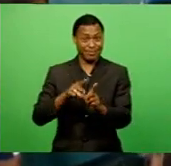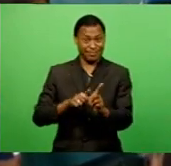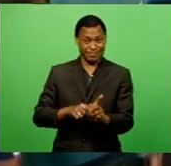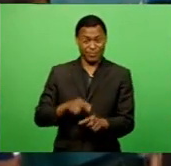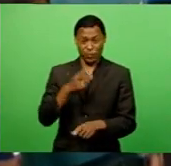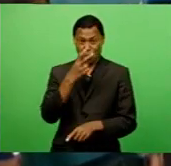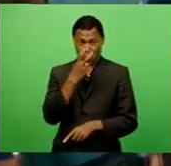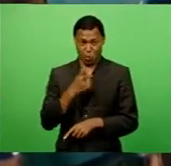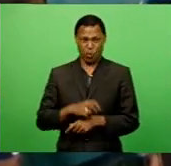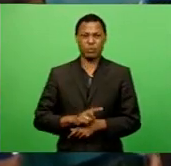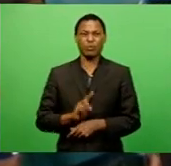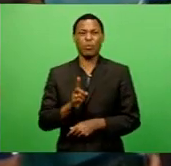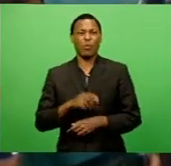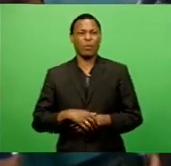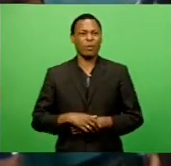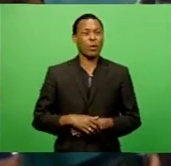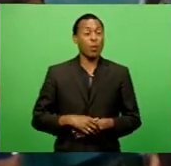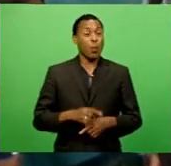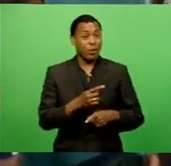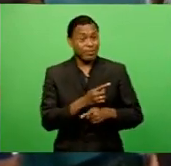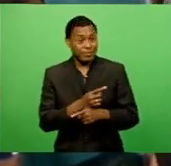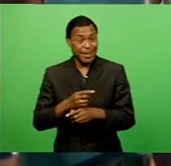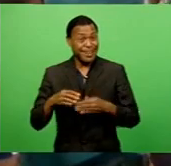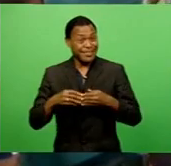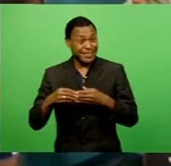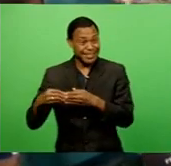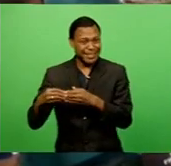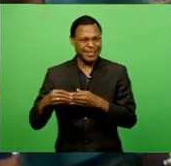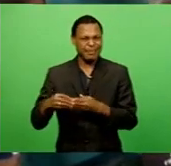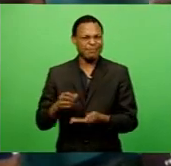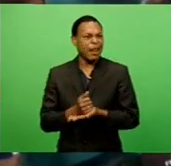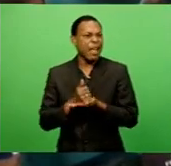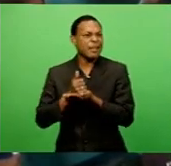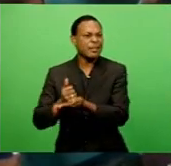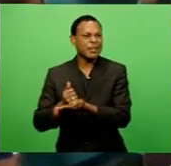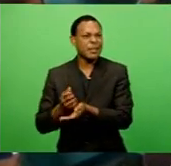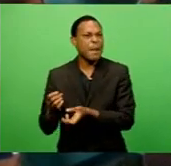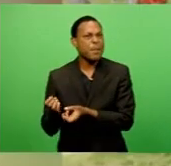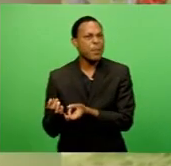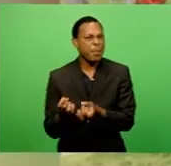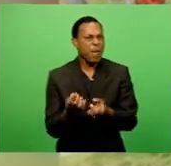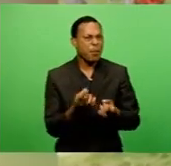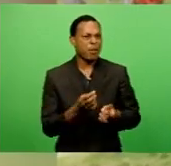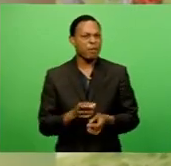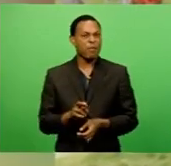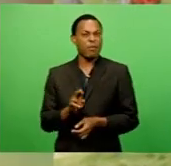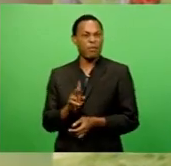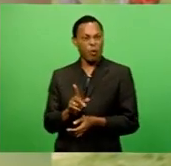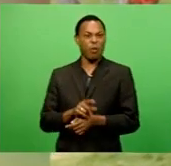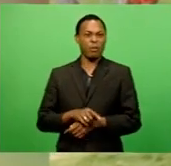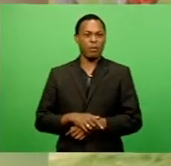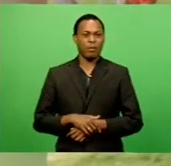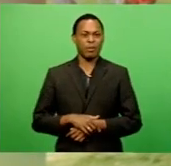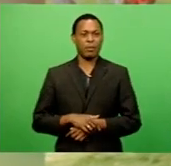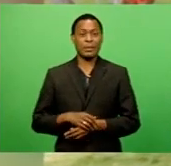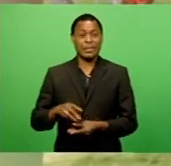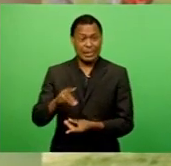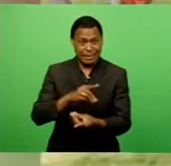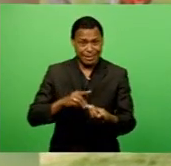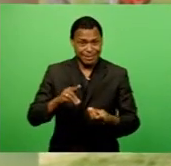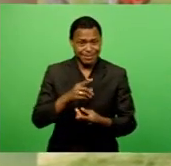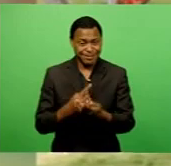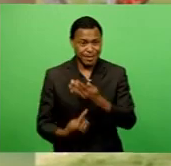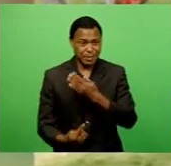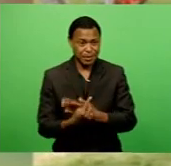in implementing projects which provide unique assistance, preparing for and responding to disasters in the country. The thing that